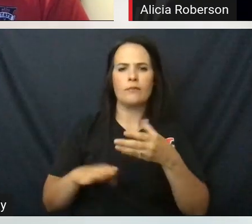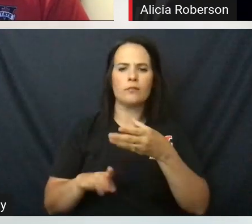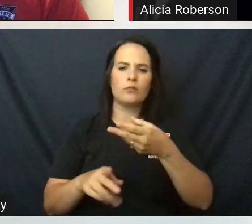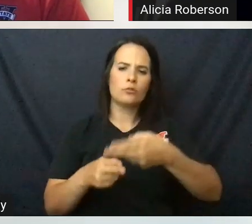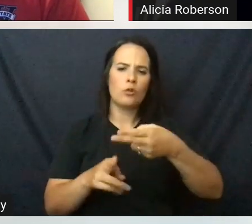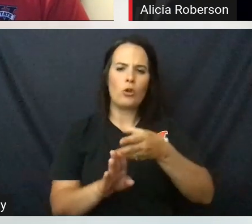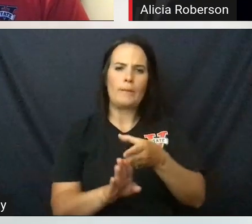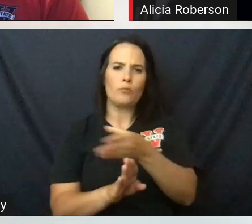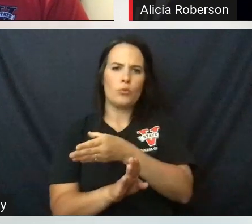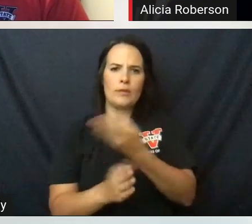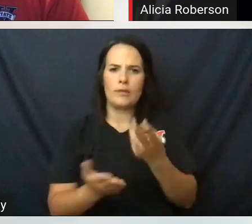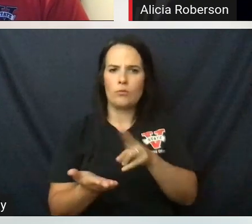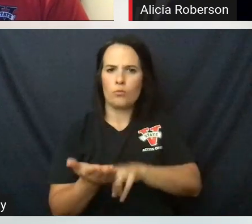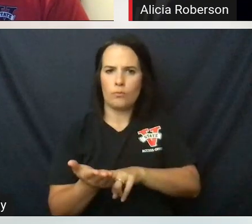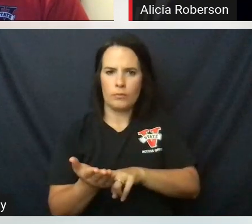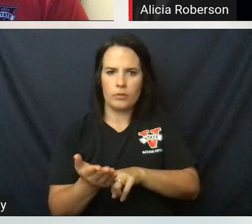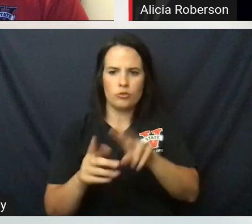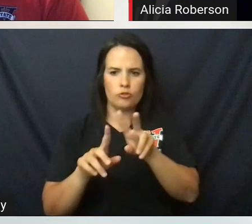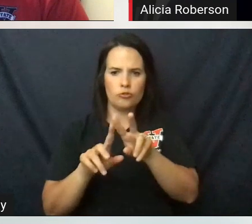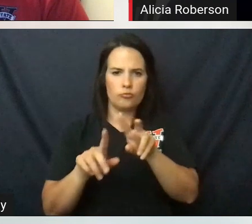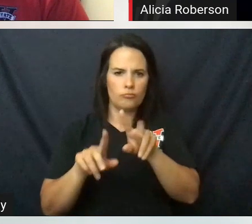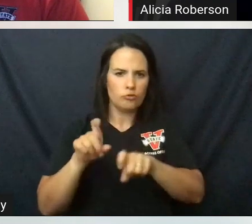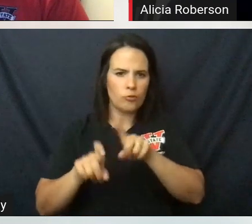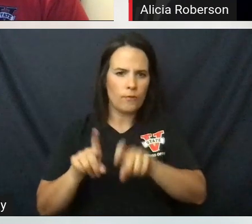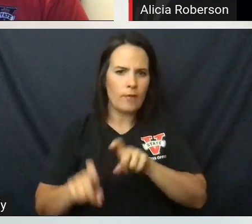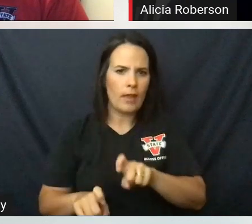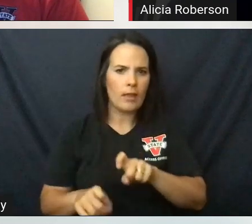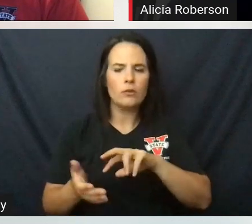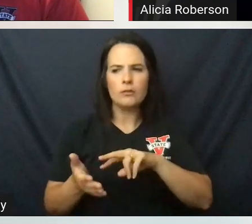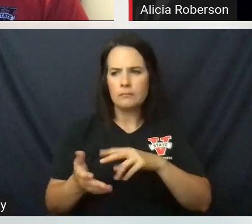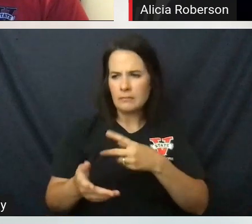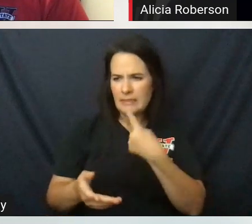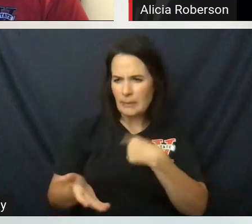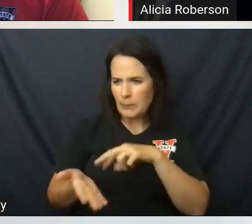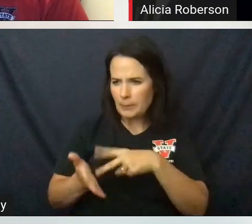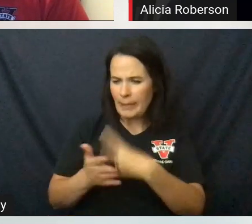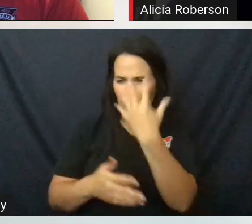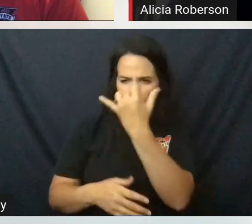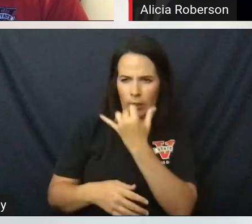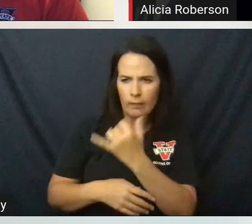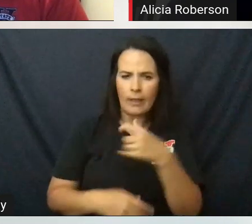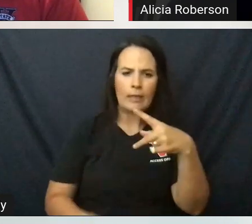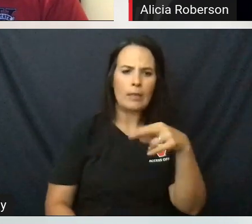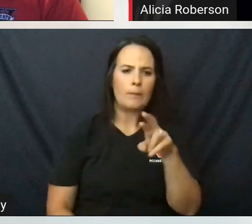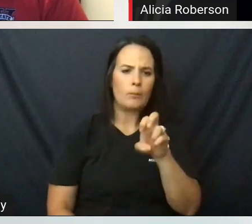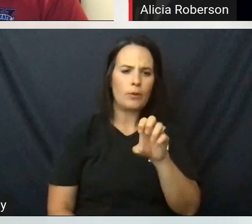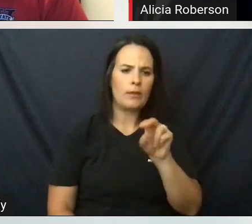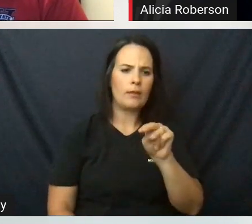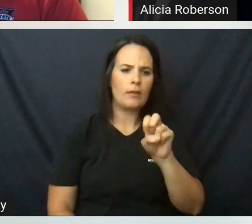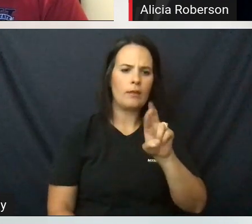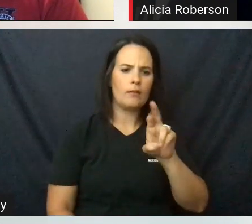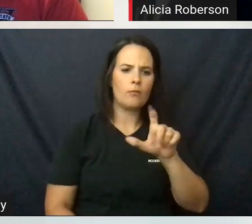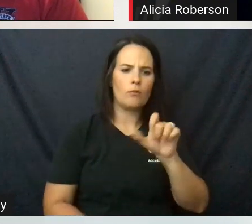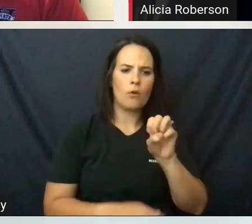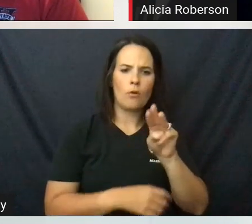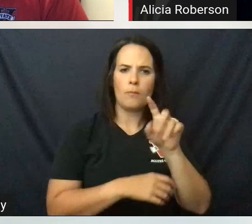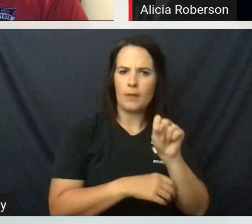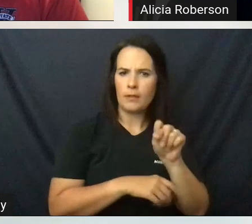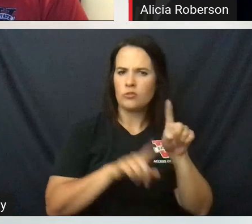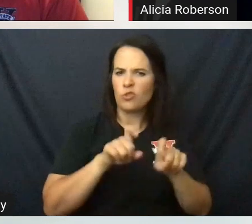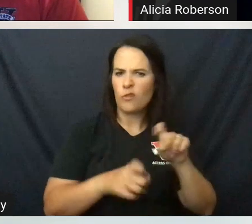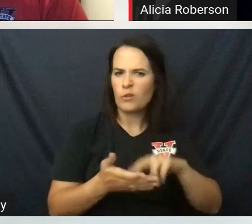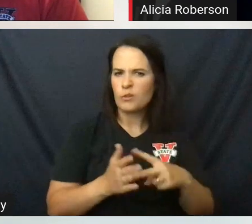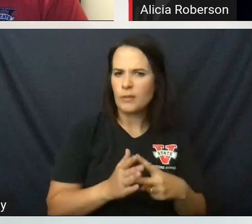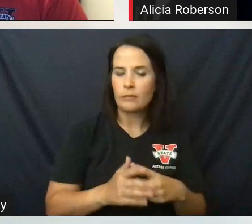survey. Can you talk a little bit about that pre-enrollment survey and what that looks like? Sure.